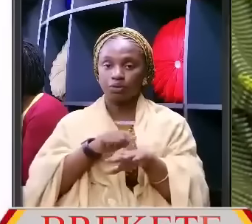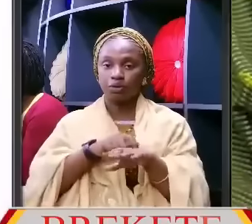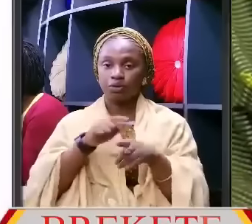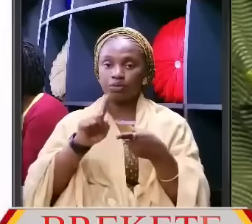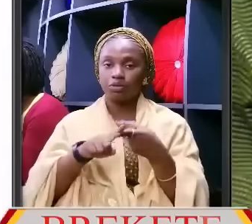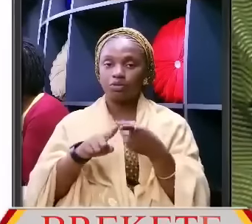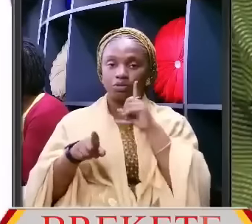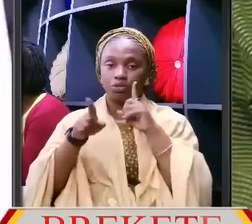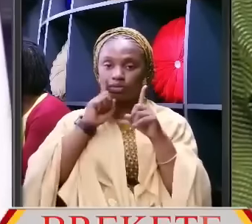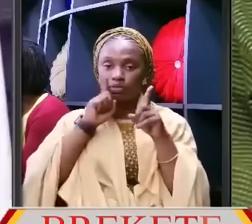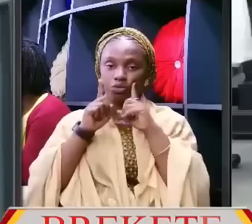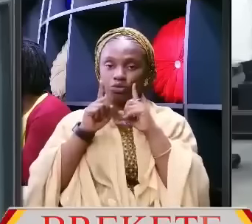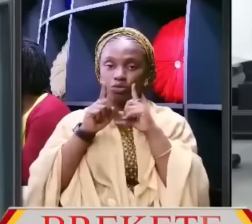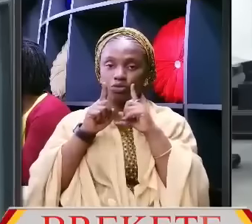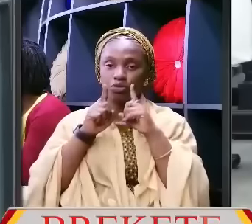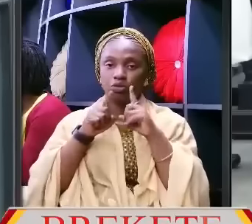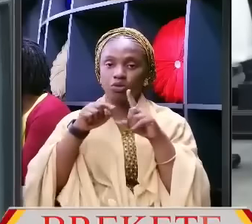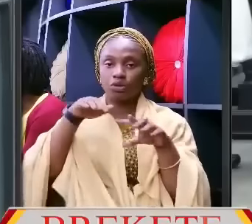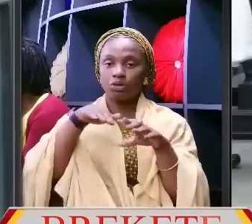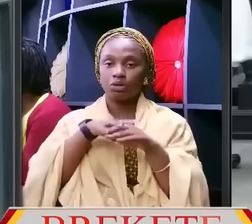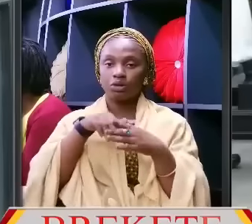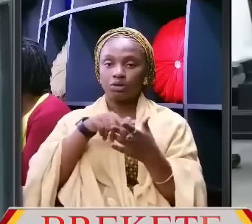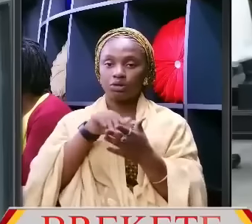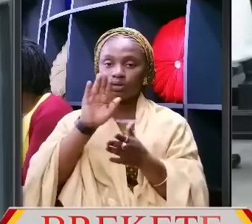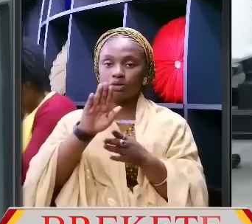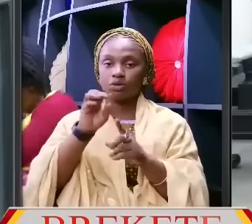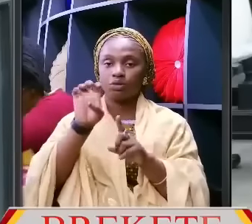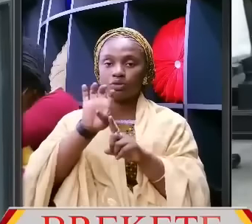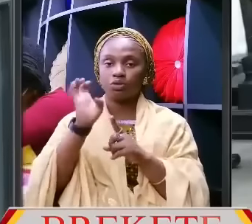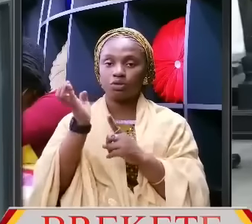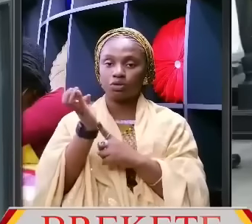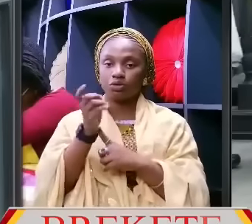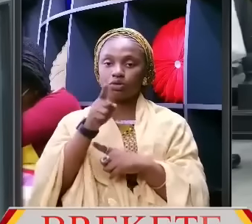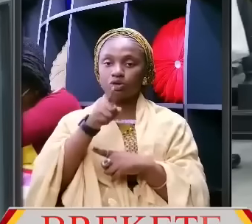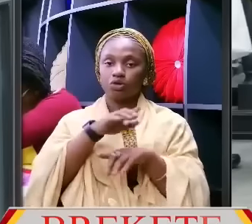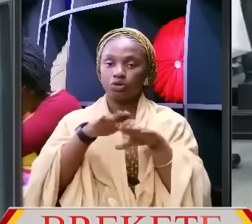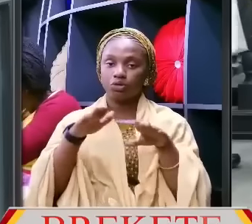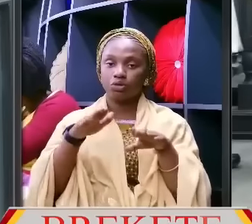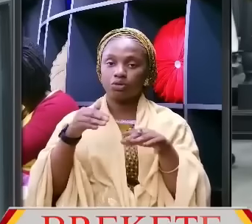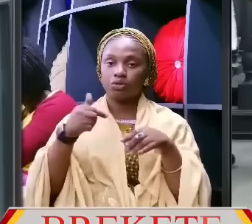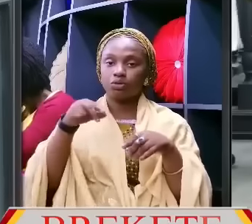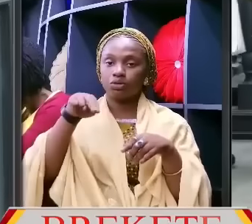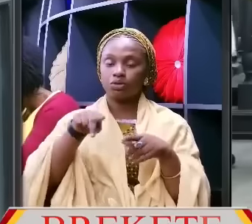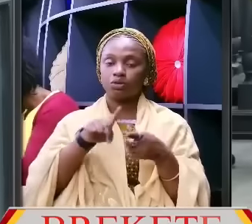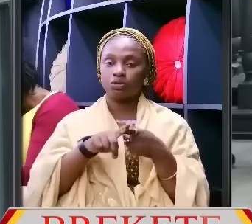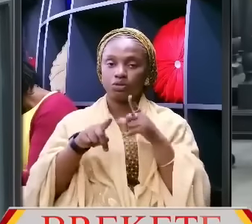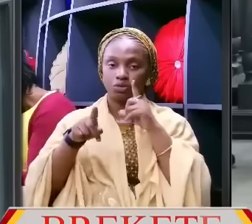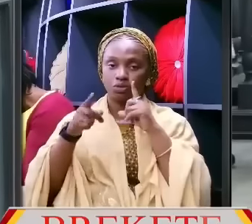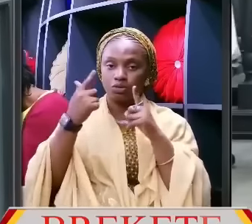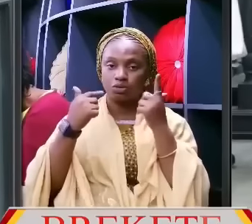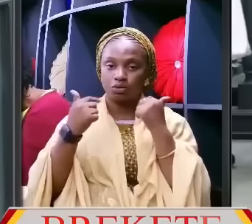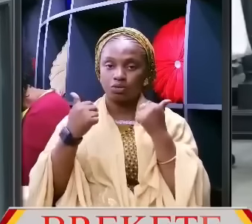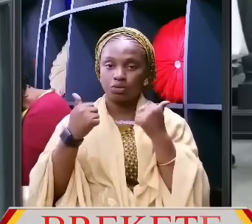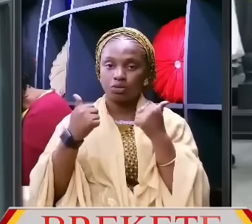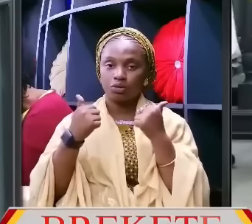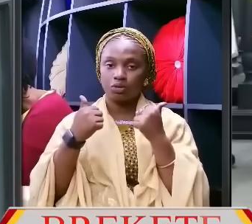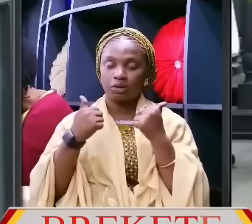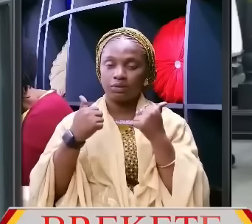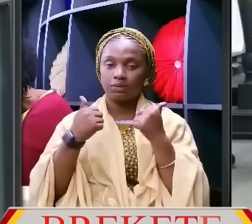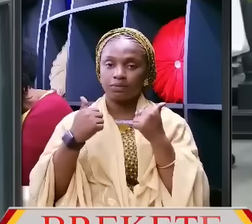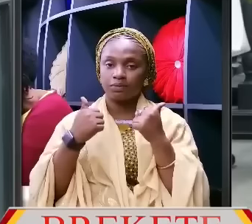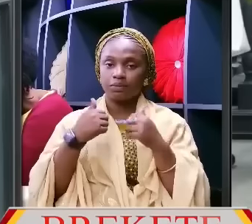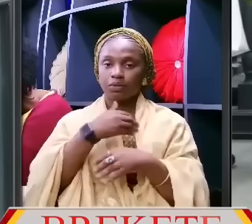Sorry, sir. In this your condition, now you no suppose cry too much, sir. So continue, sir. All the home money, all the take to the